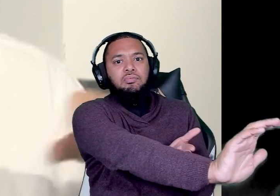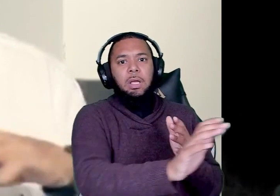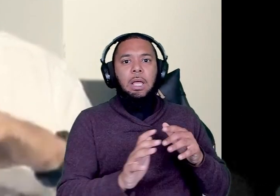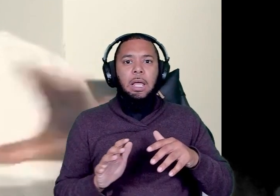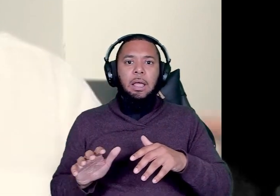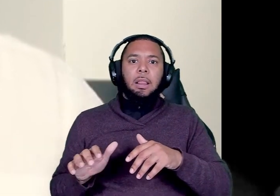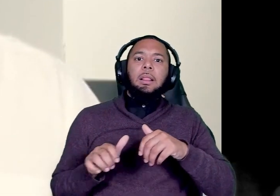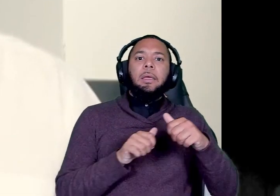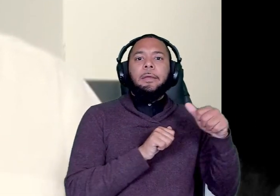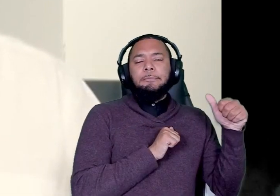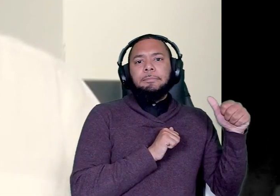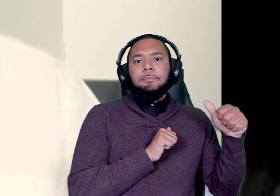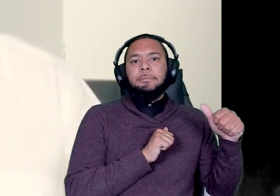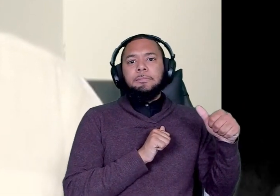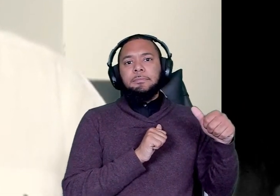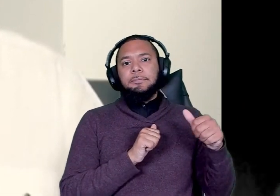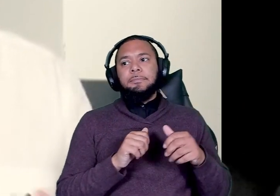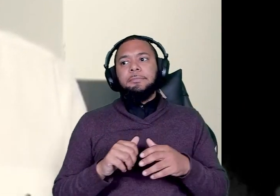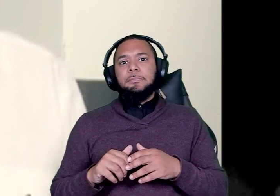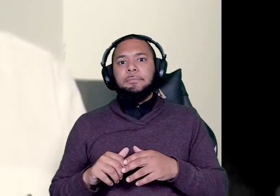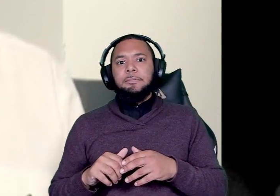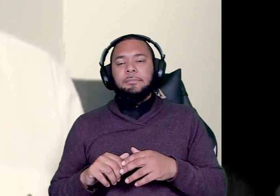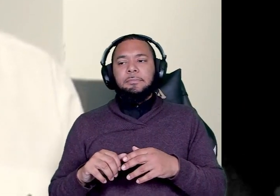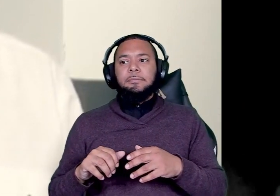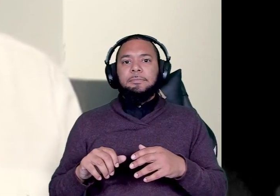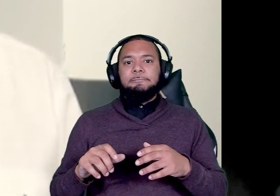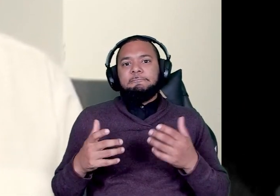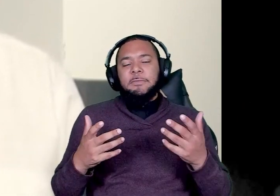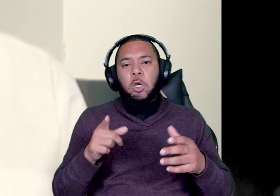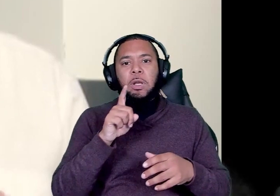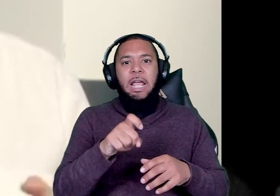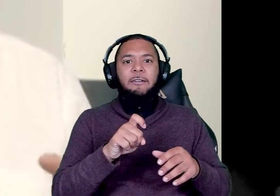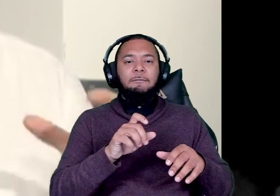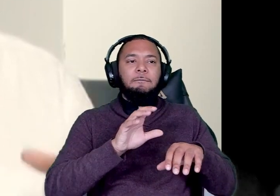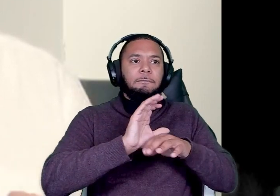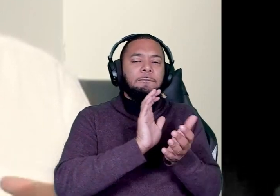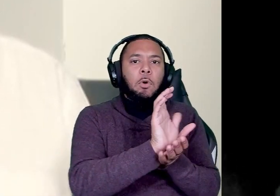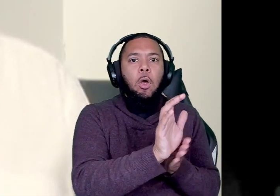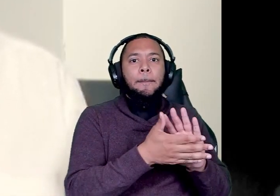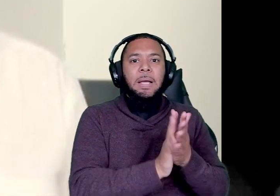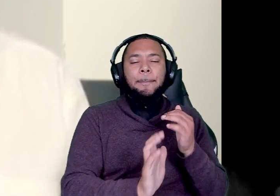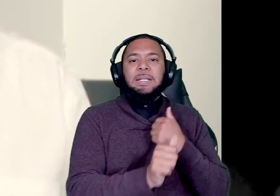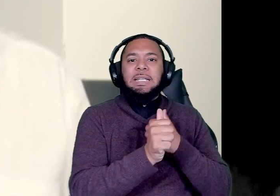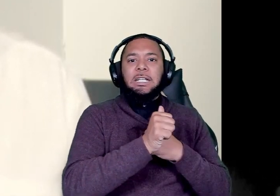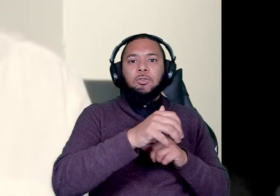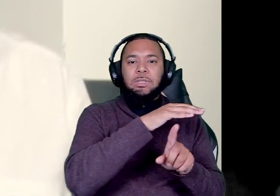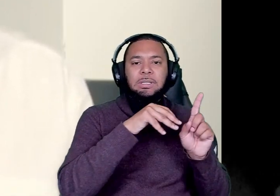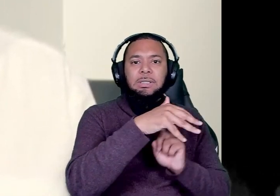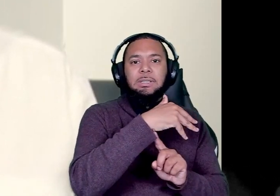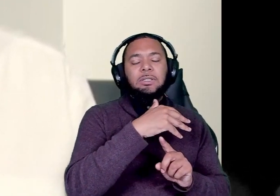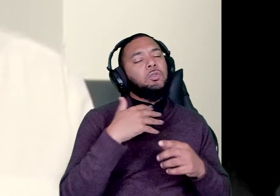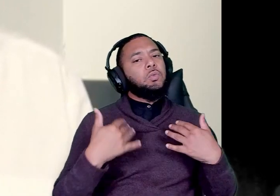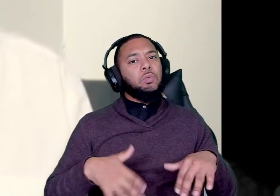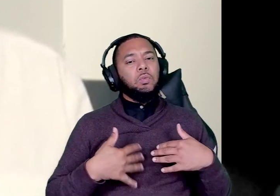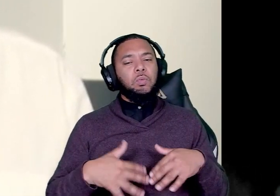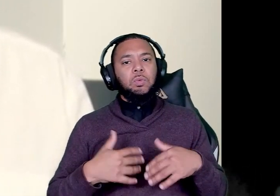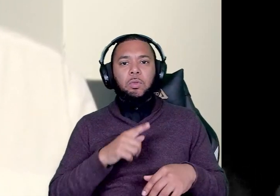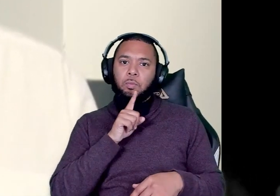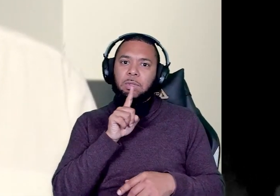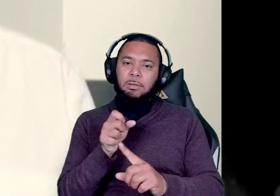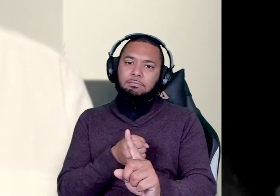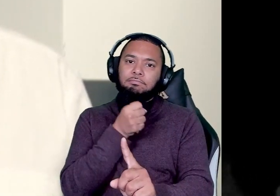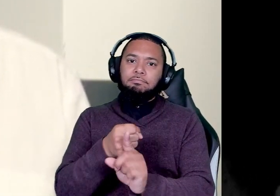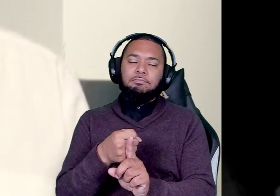to be wide open grasslands. And so farming and ranching have really reduced biodiversity, loss of species there.